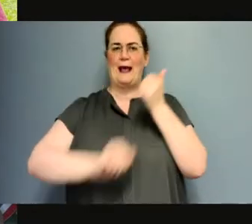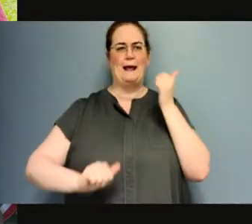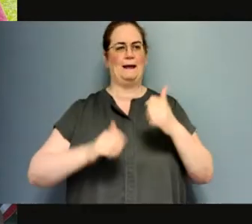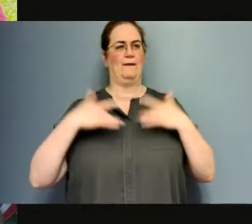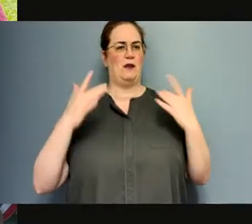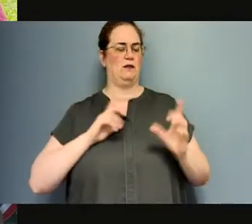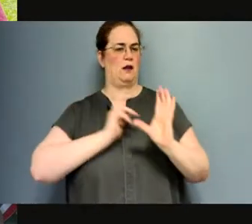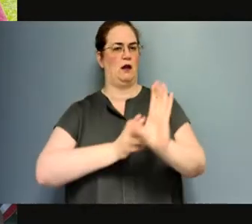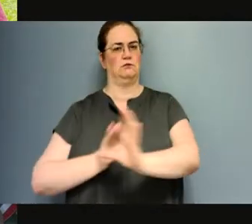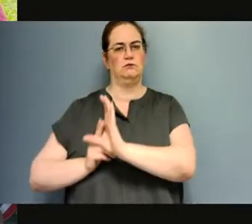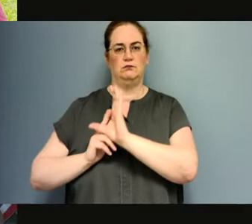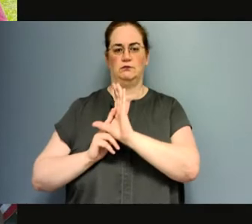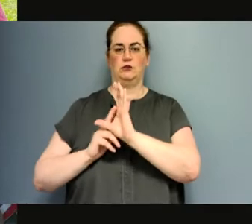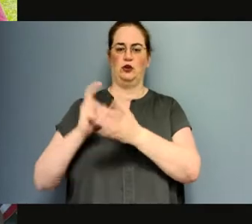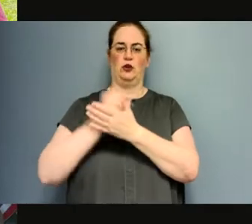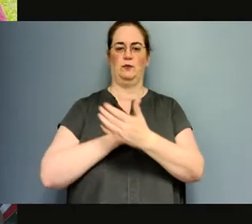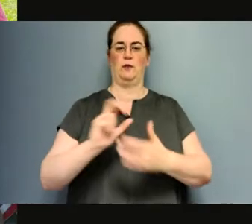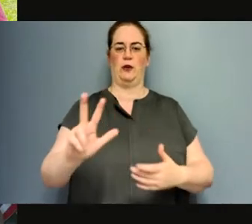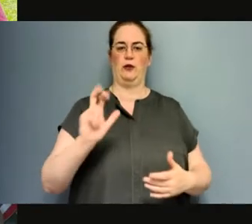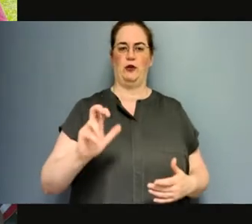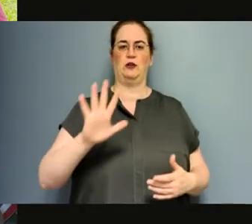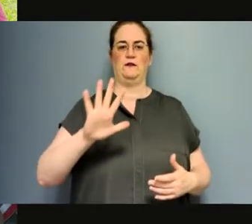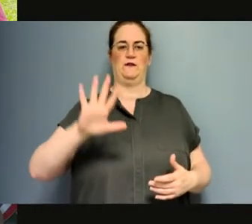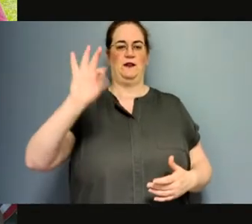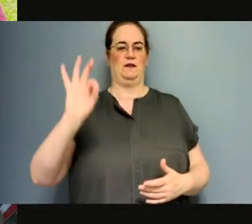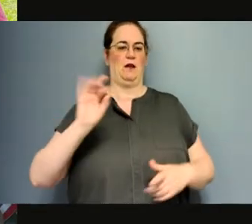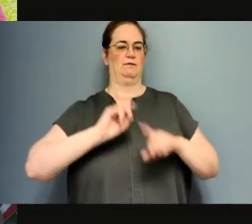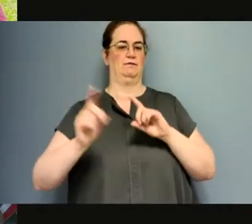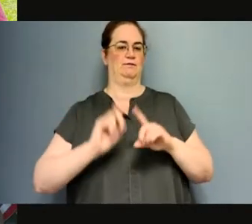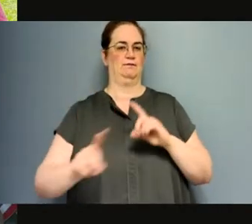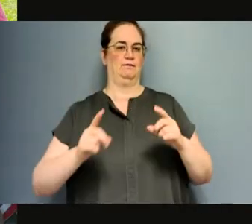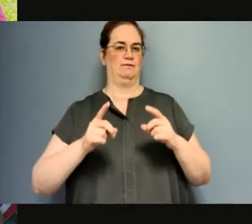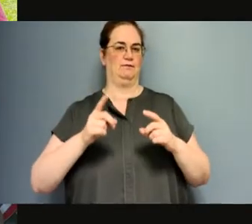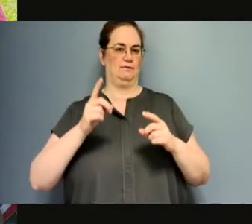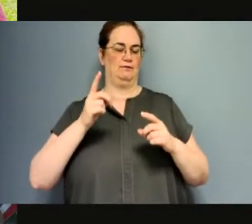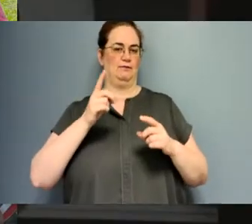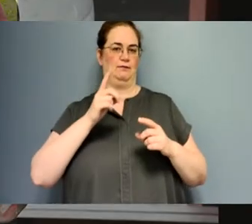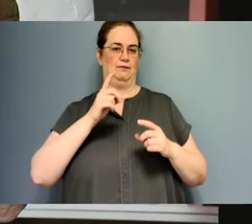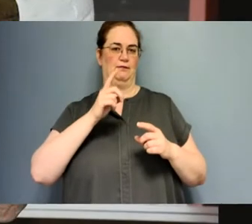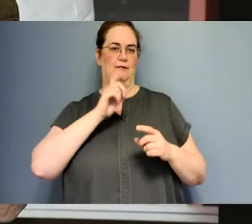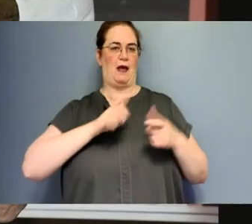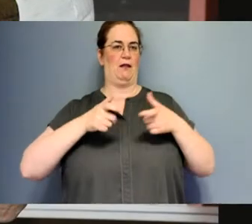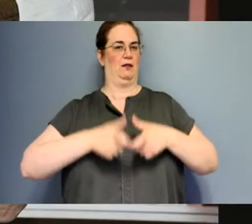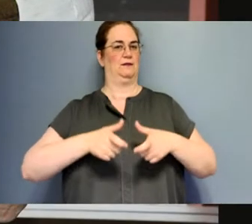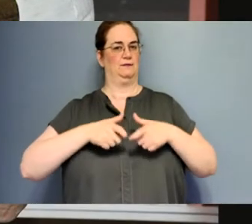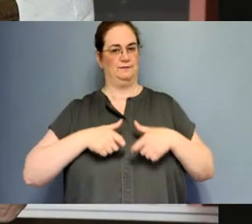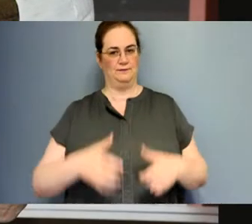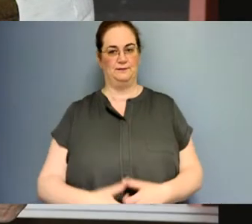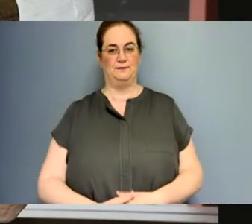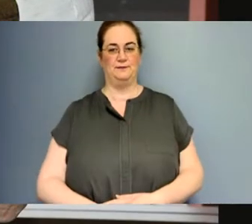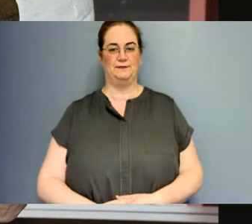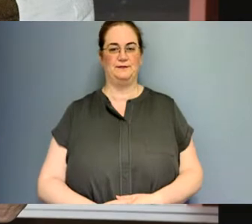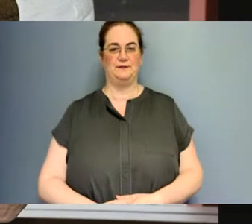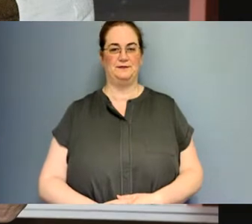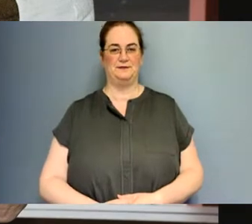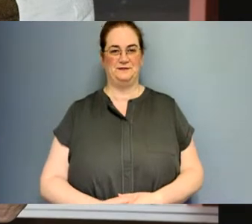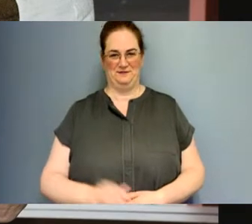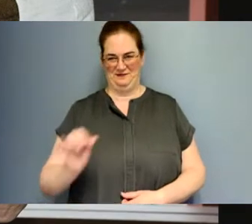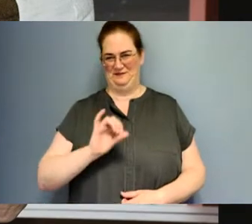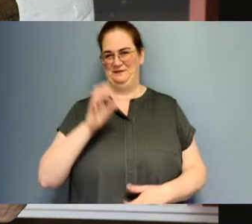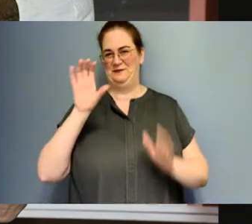participated in to earn my 359 medals. Next. Another picture of